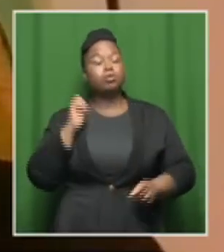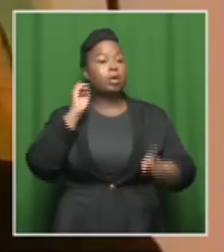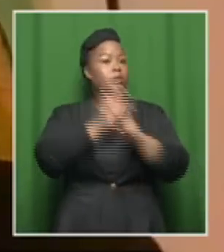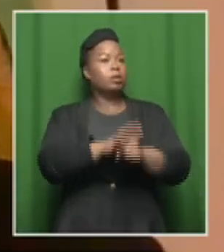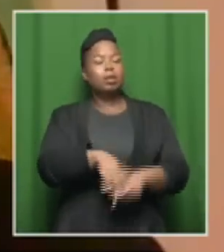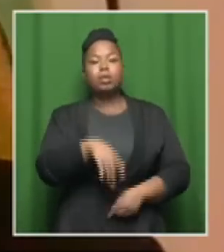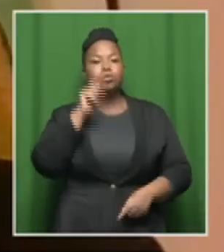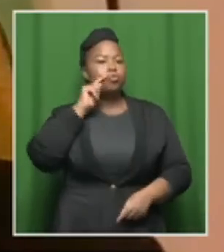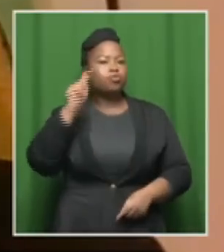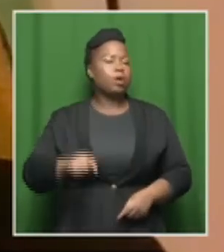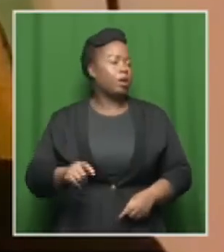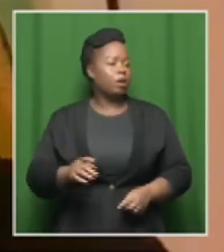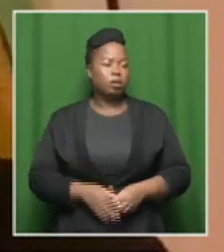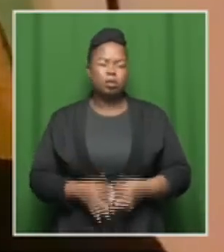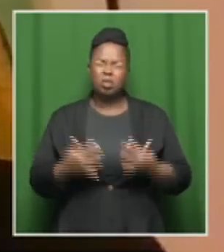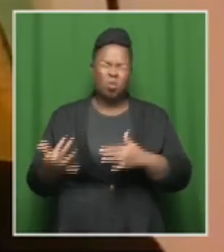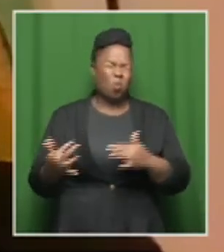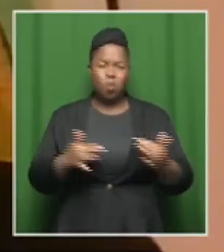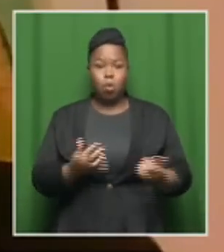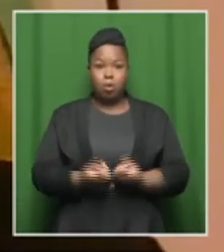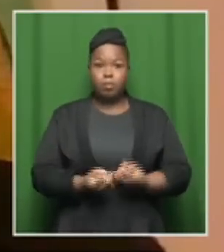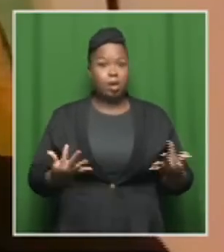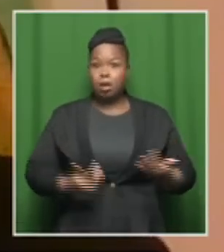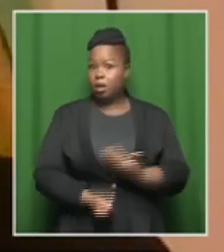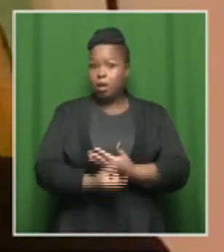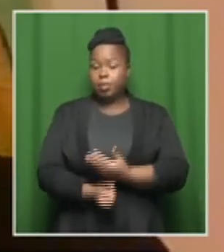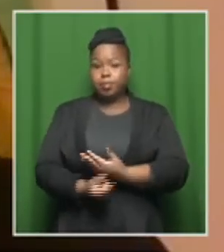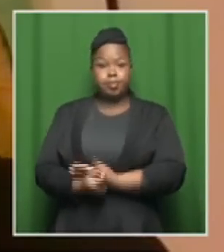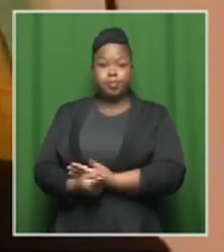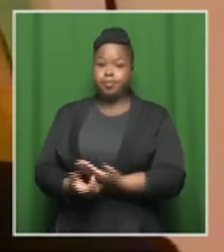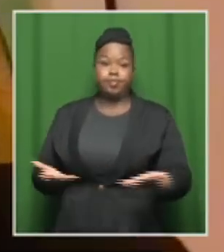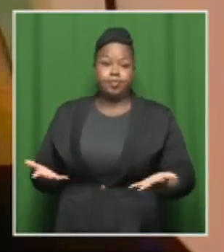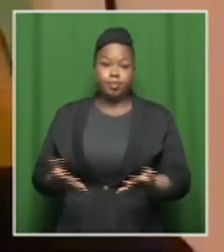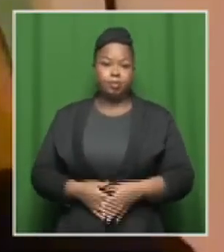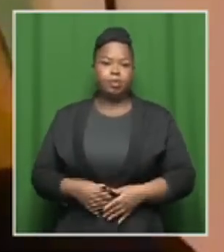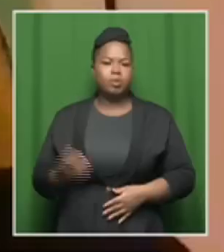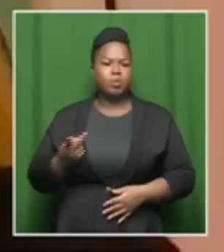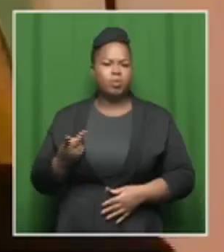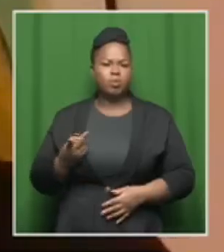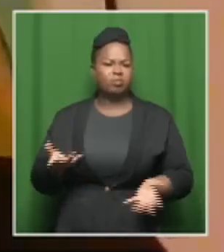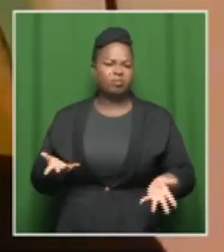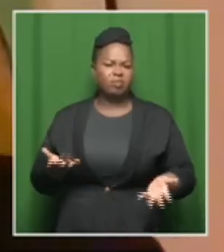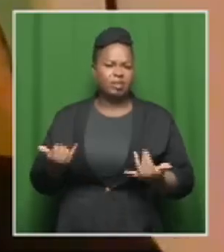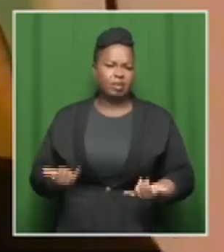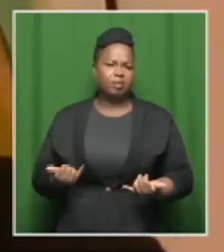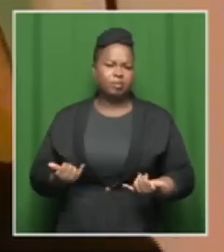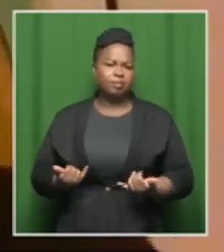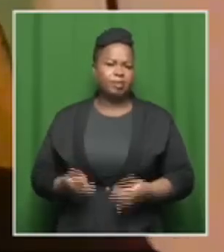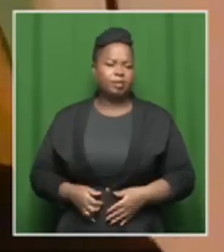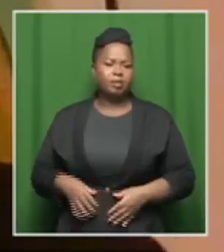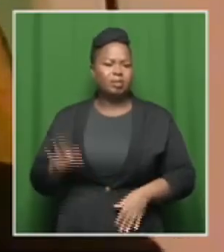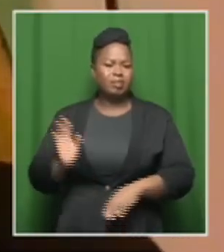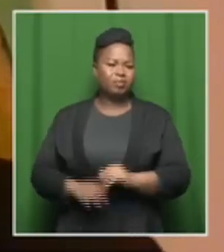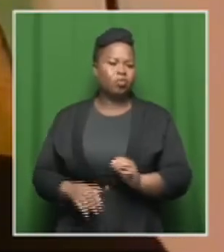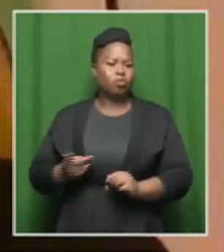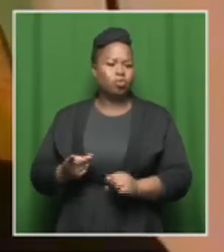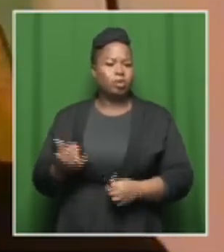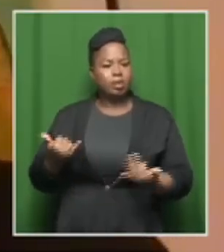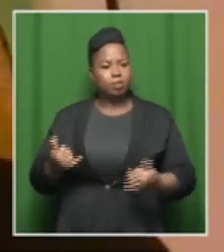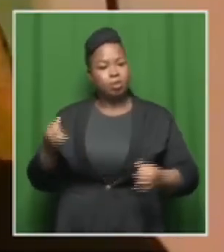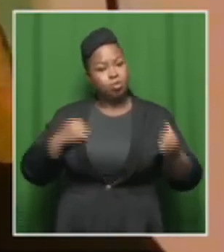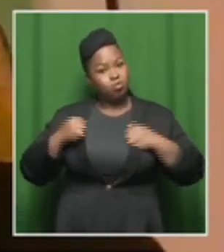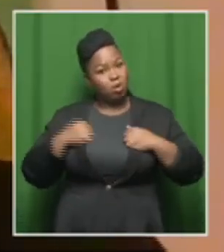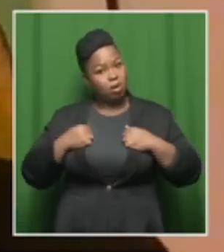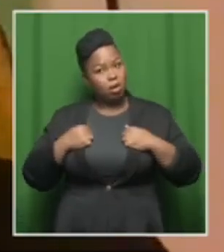Ukraine in this war of aggression, and again, imperialist actions and all that. So suddenly Rwanda is seeing